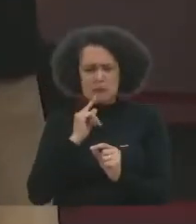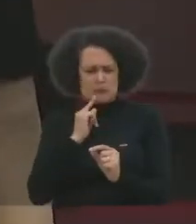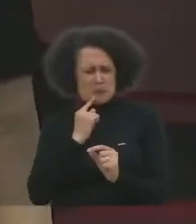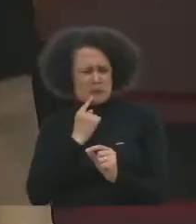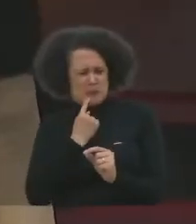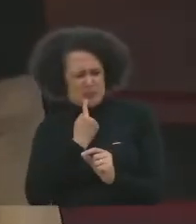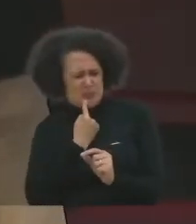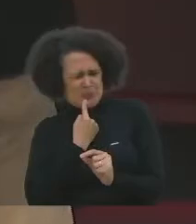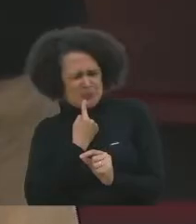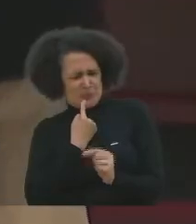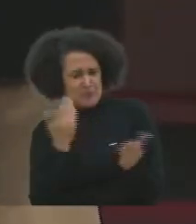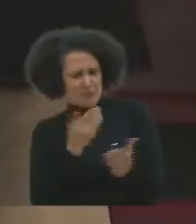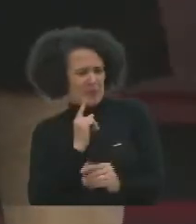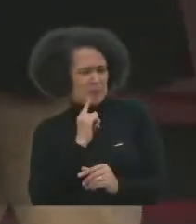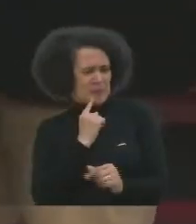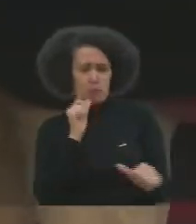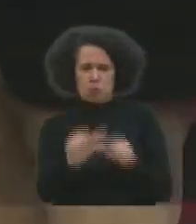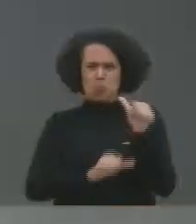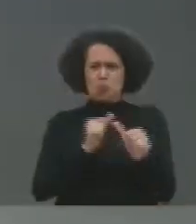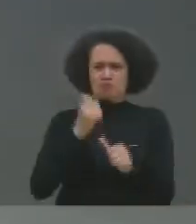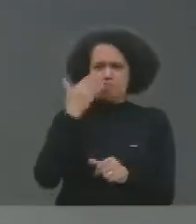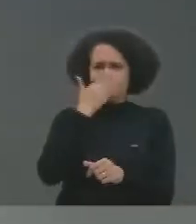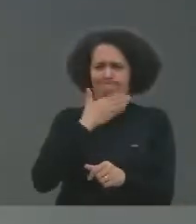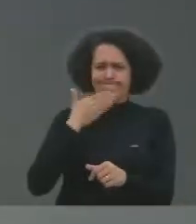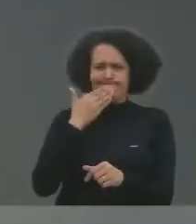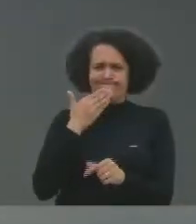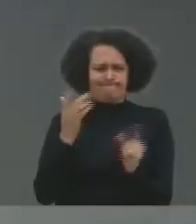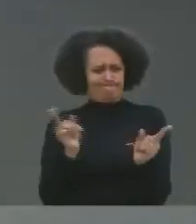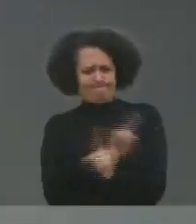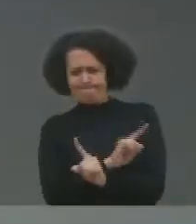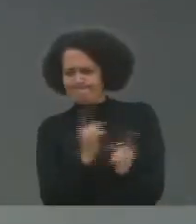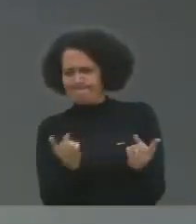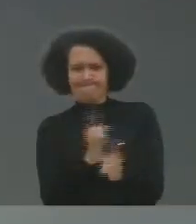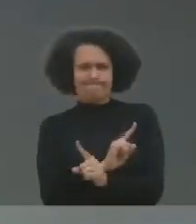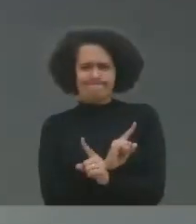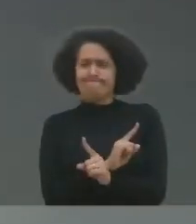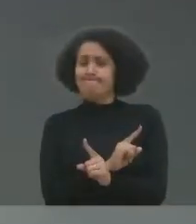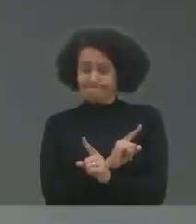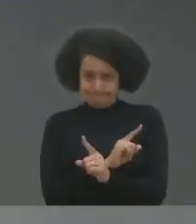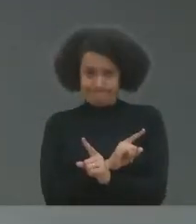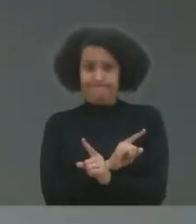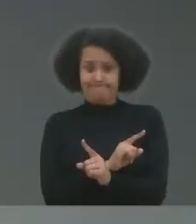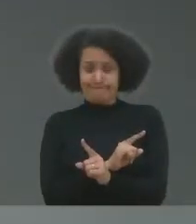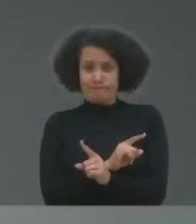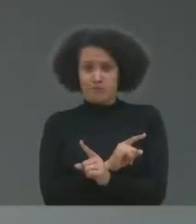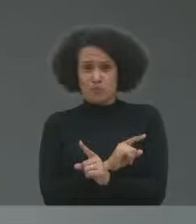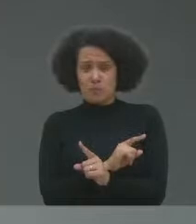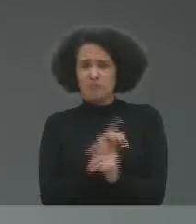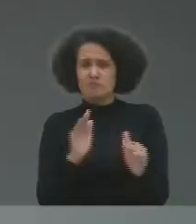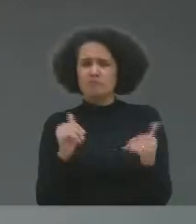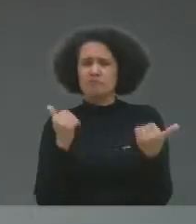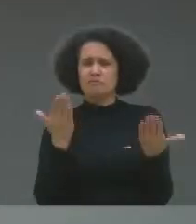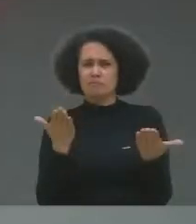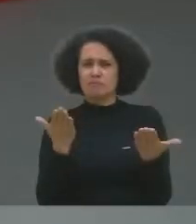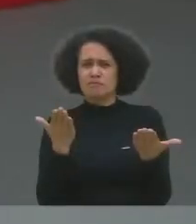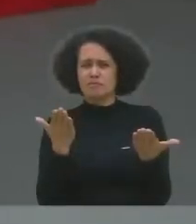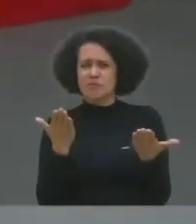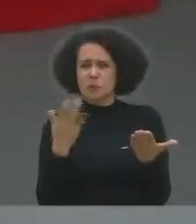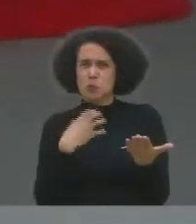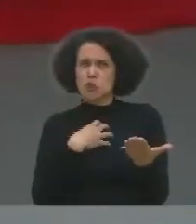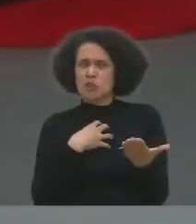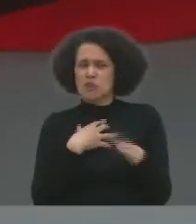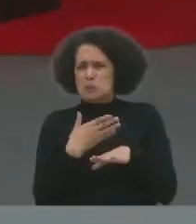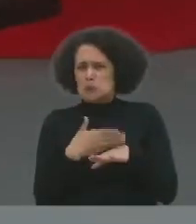estão dizendo que é doce. And in practical working of that out, they will redefine our language. Então, de uma maneira prática,